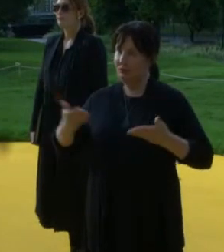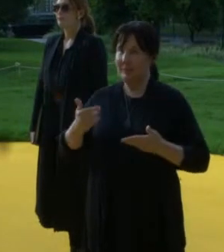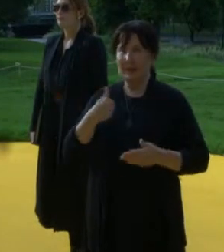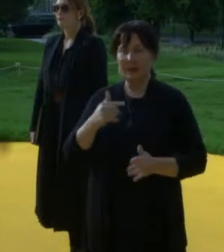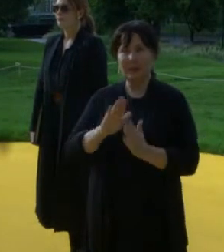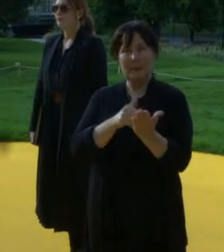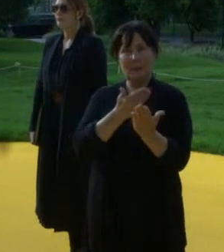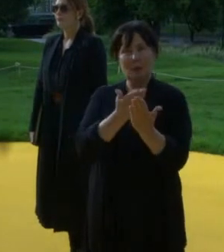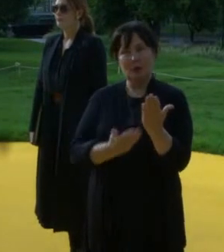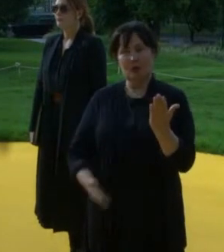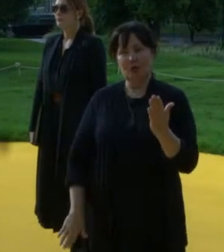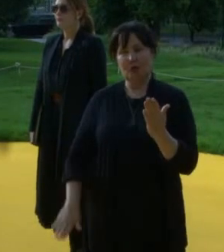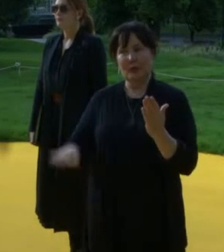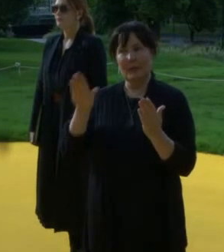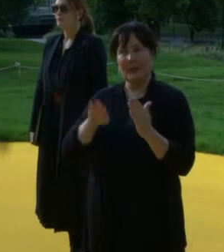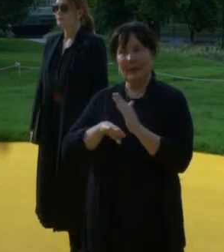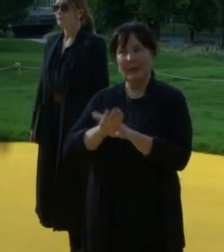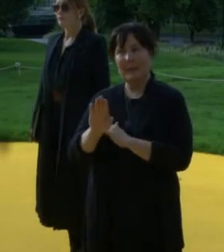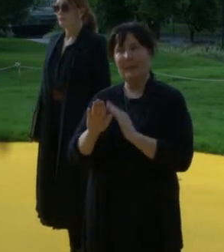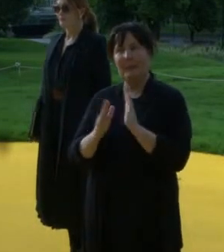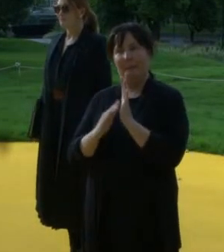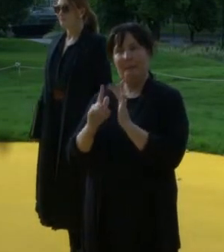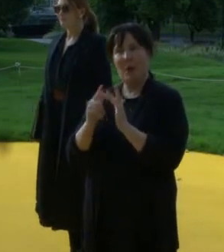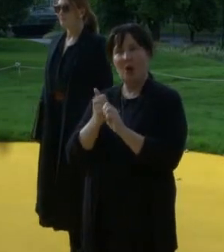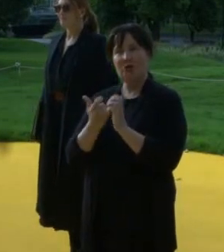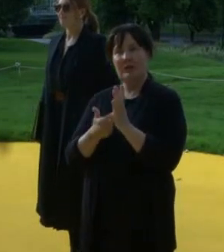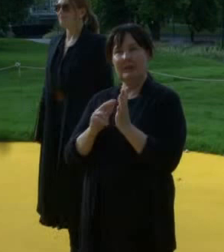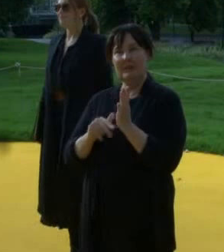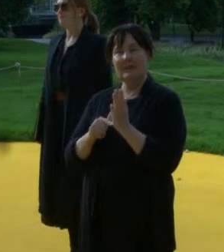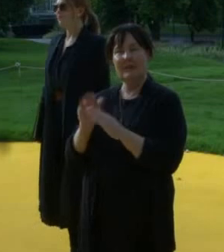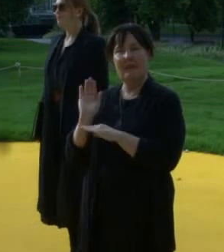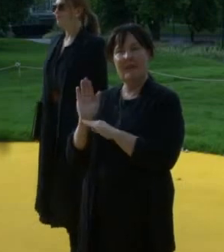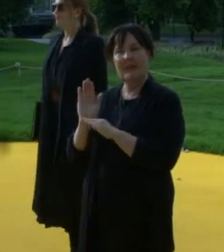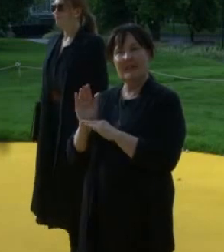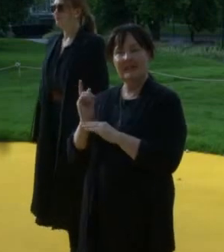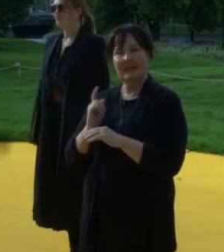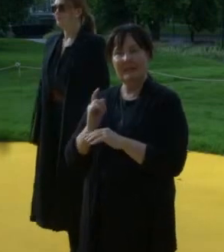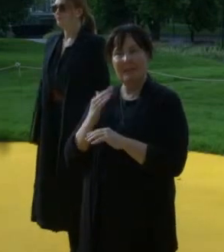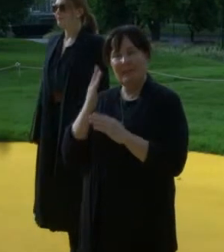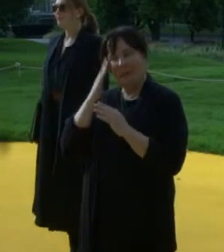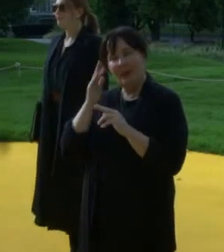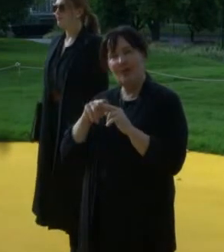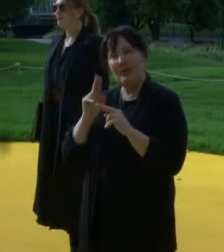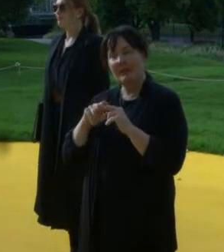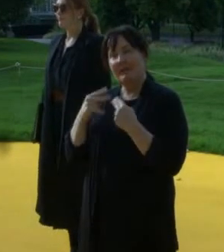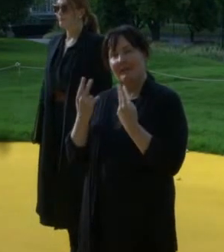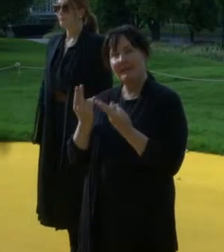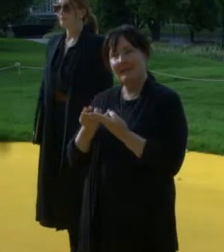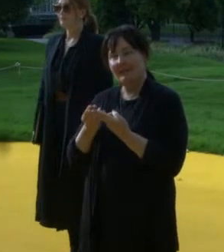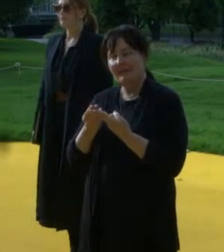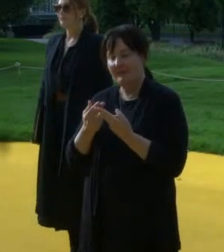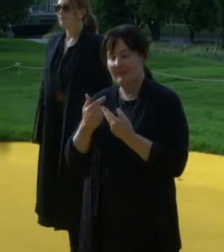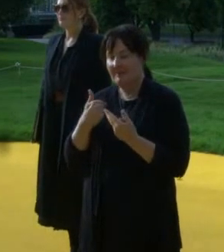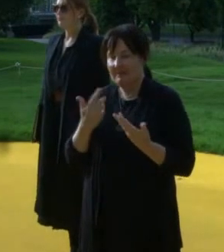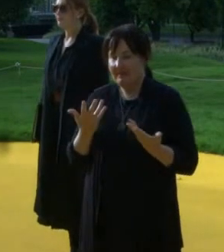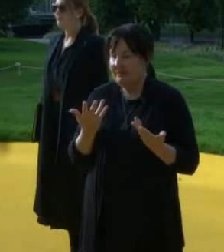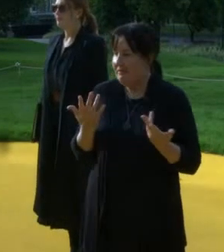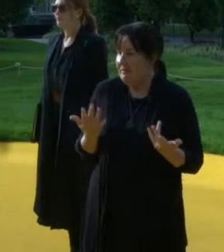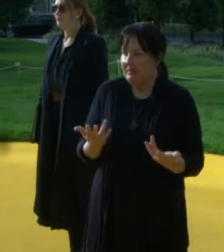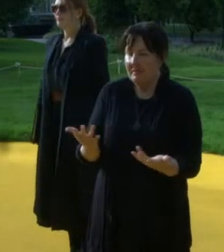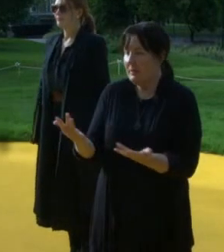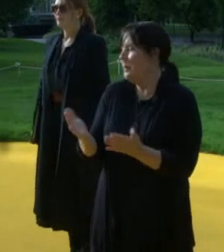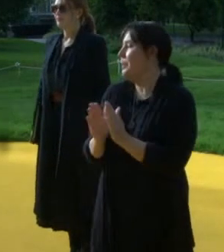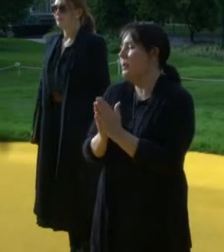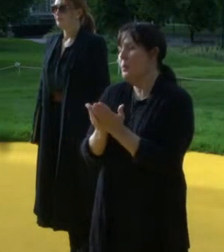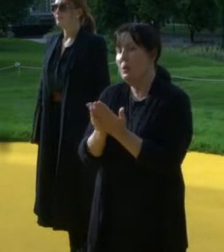up in a migrant household. We didn't have many books, so this entire world would have been impenetrable to me